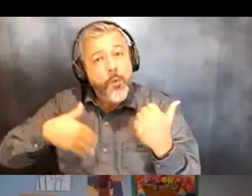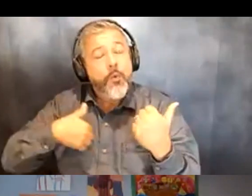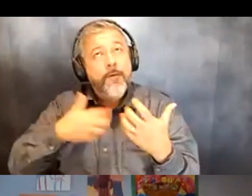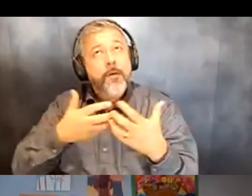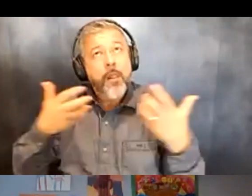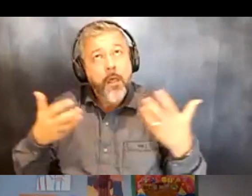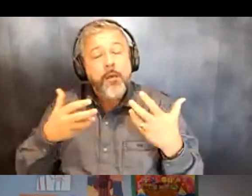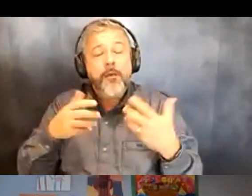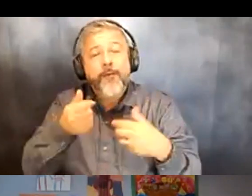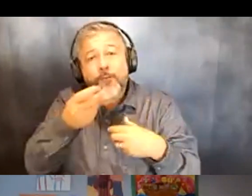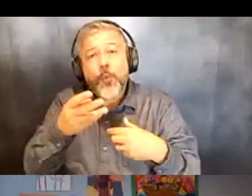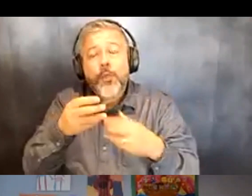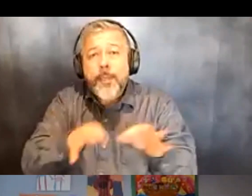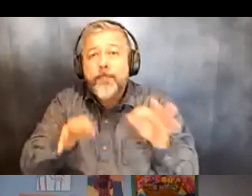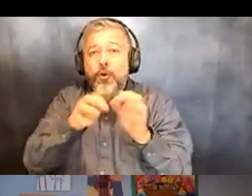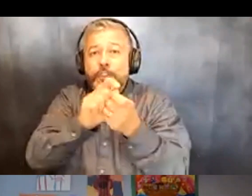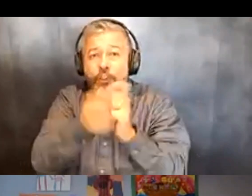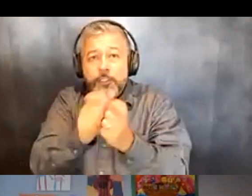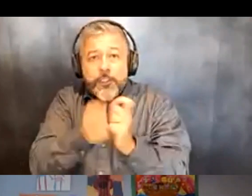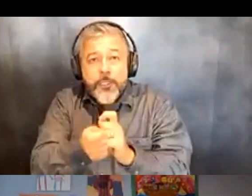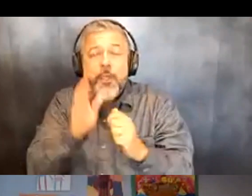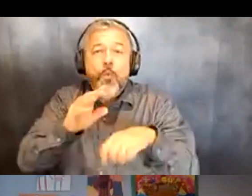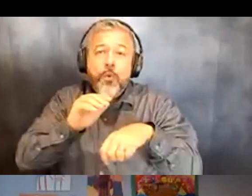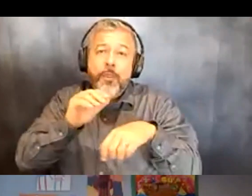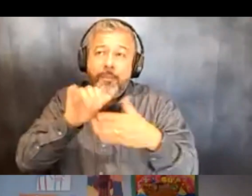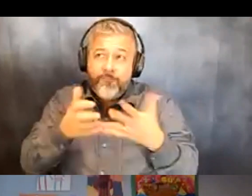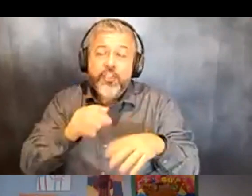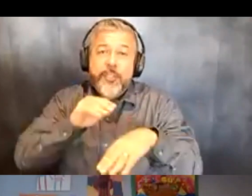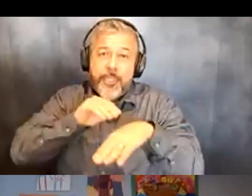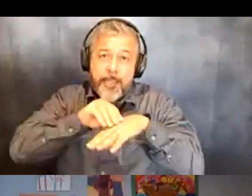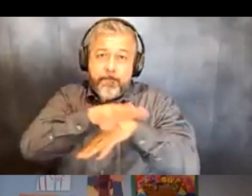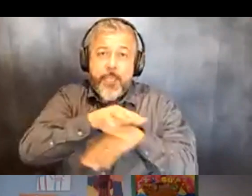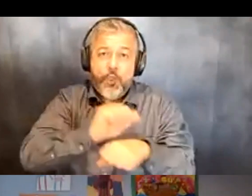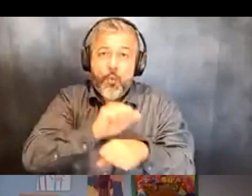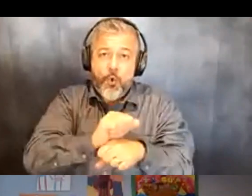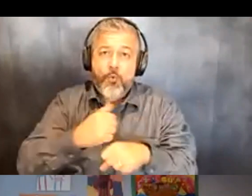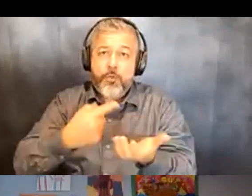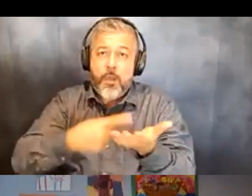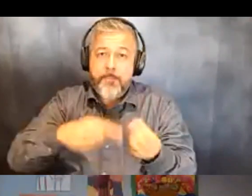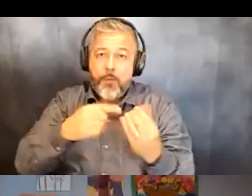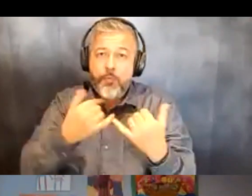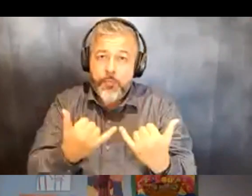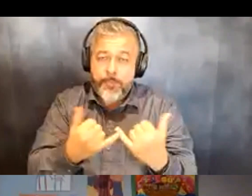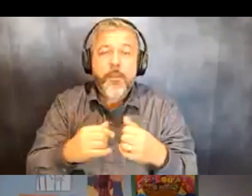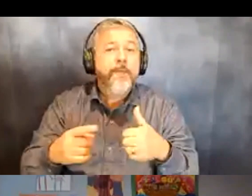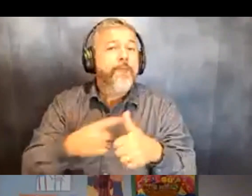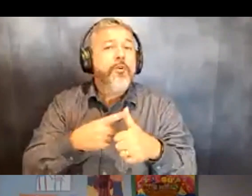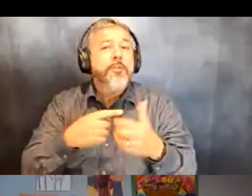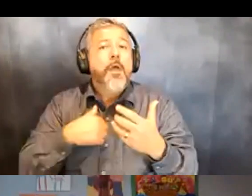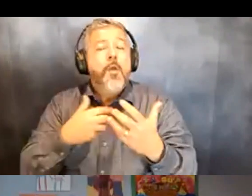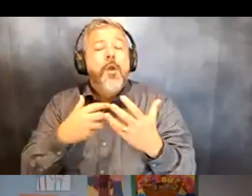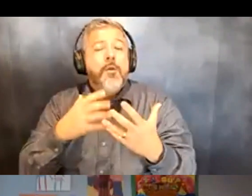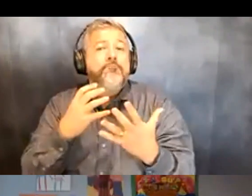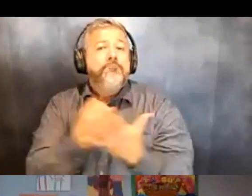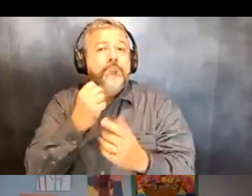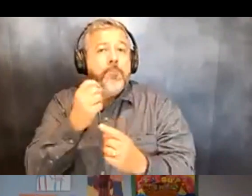changes that impact the work we're talking about today. First, I just want to take a moment of